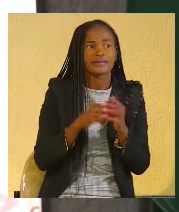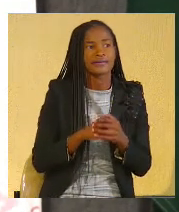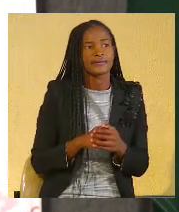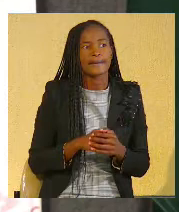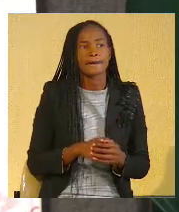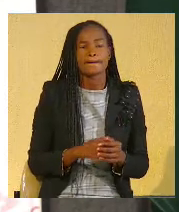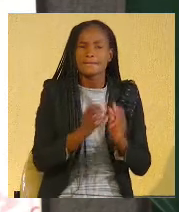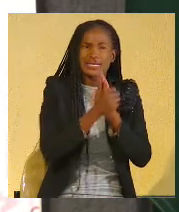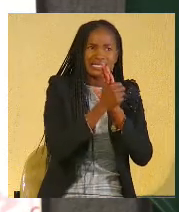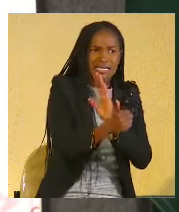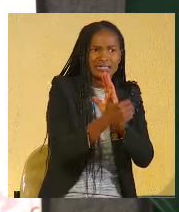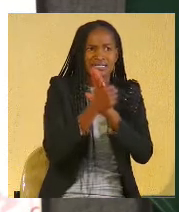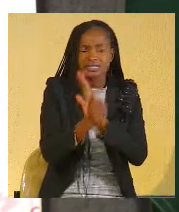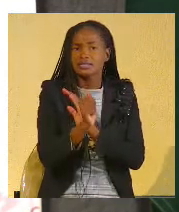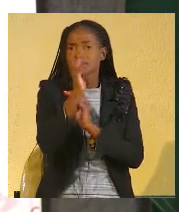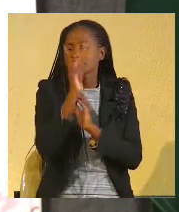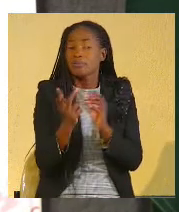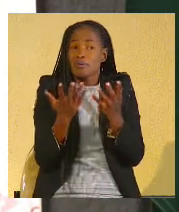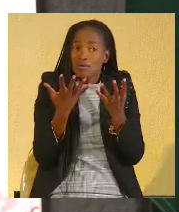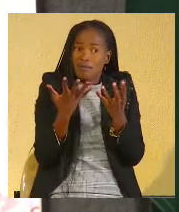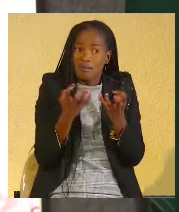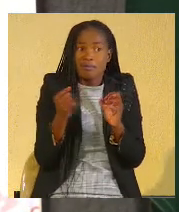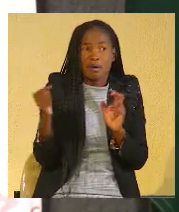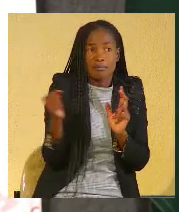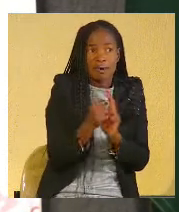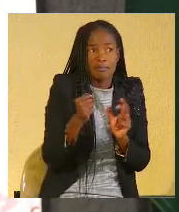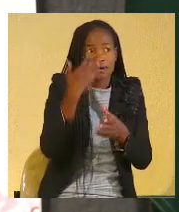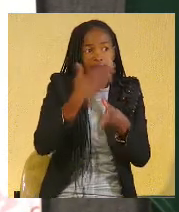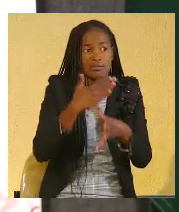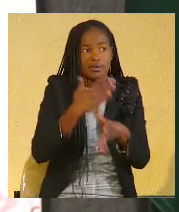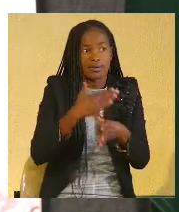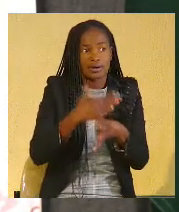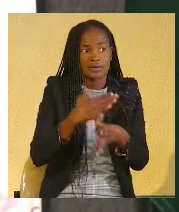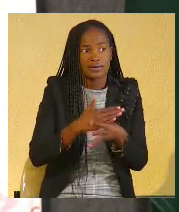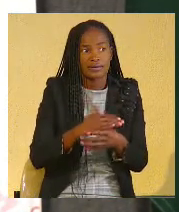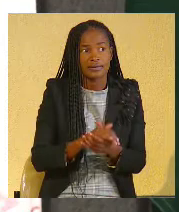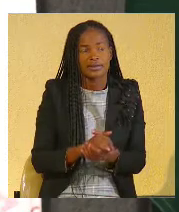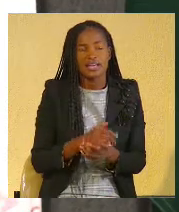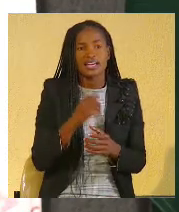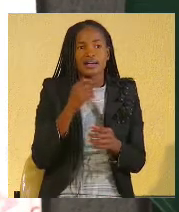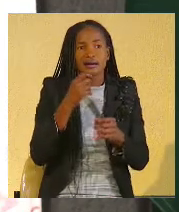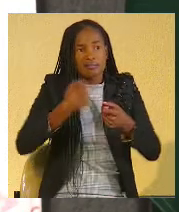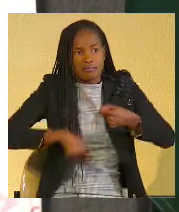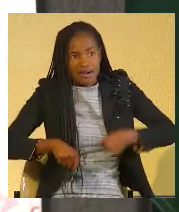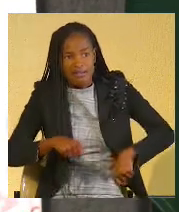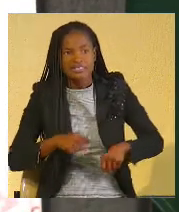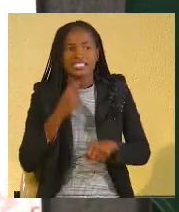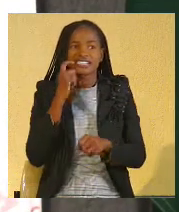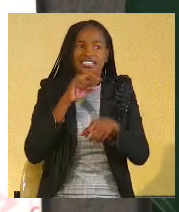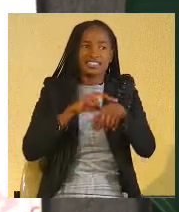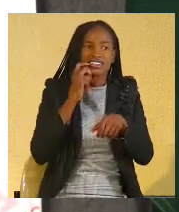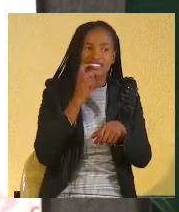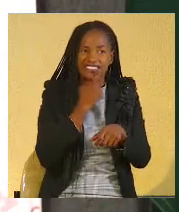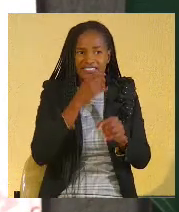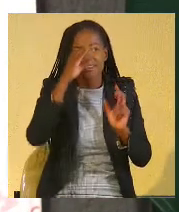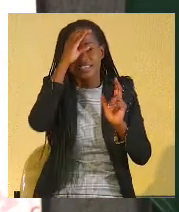combination of people from different backgrounds, whether it's medical, pharmacy, dentistry, nursing, you can